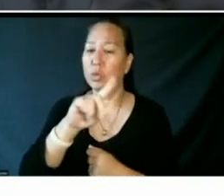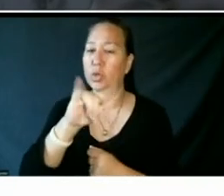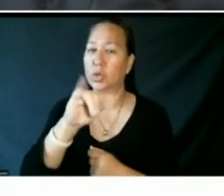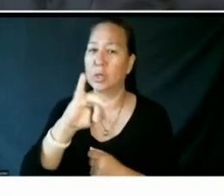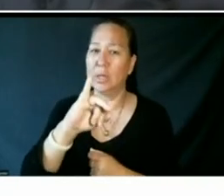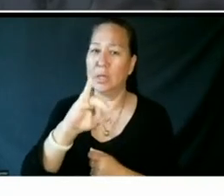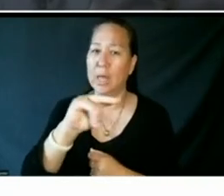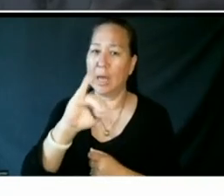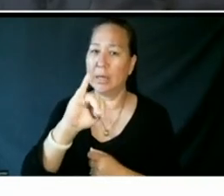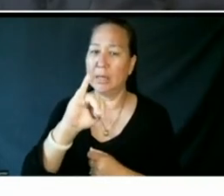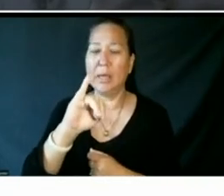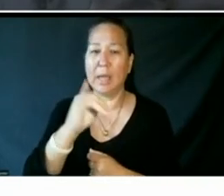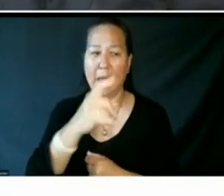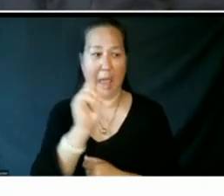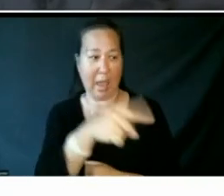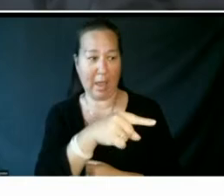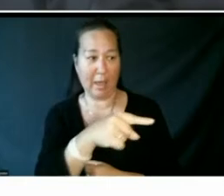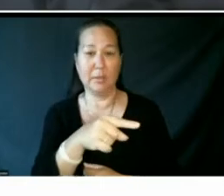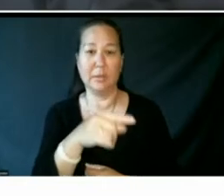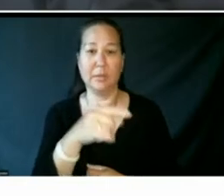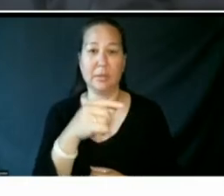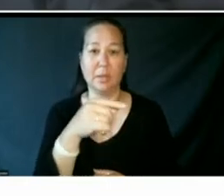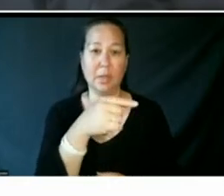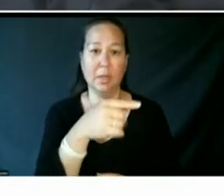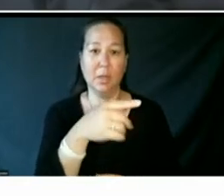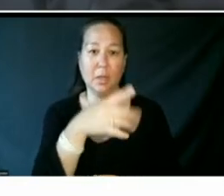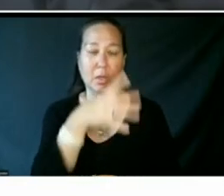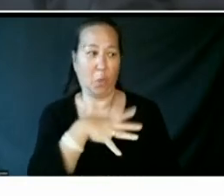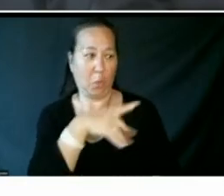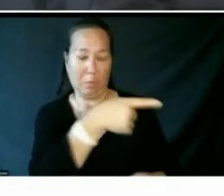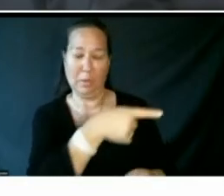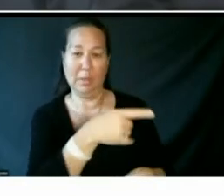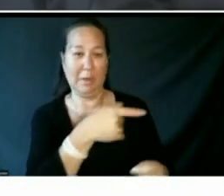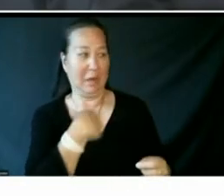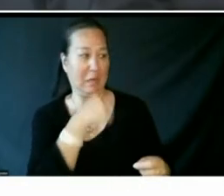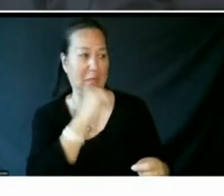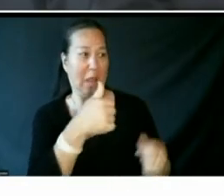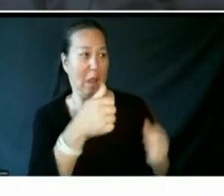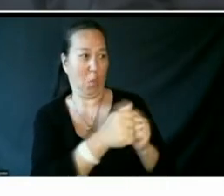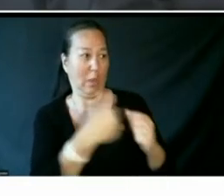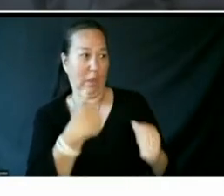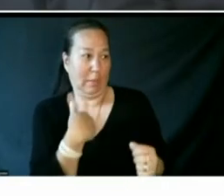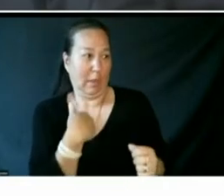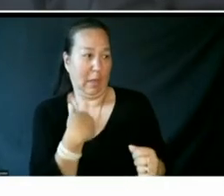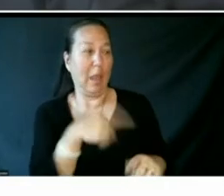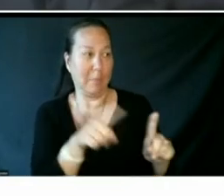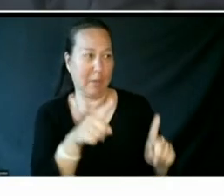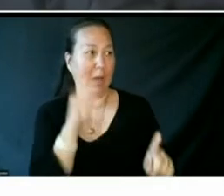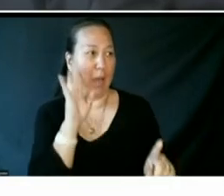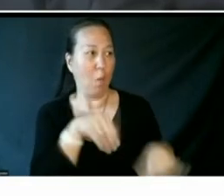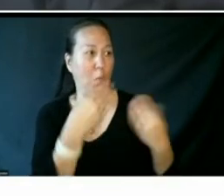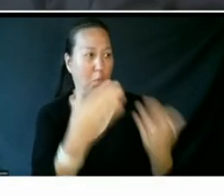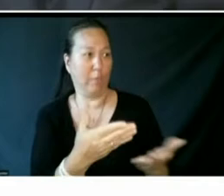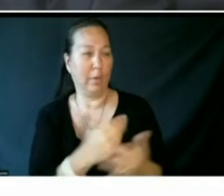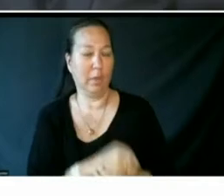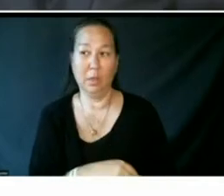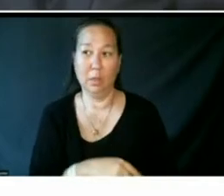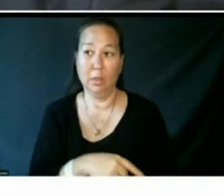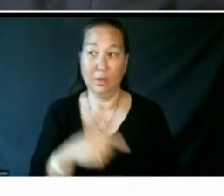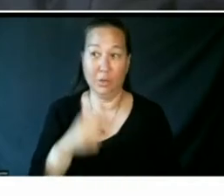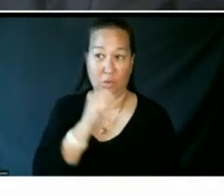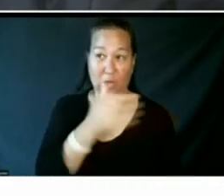if they'd brought it with them. She said, no, it's not with me, but we can get it to you. And I said, then you didn't bring me the